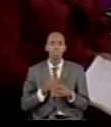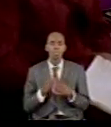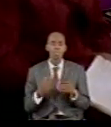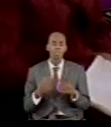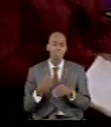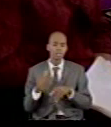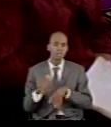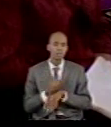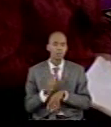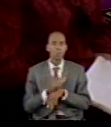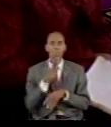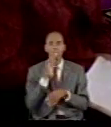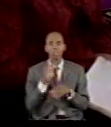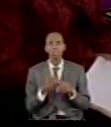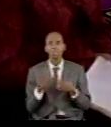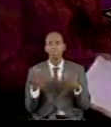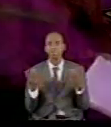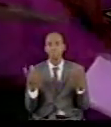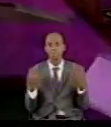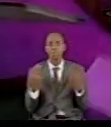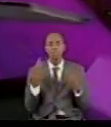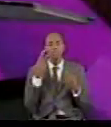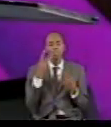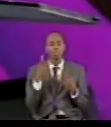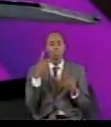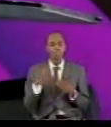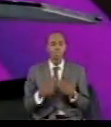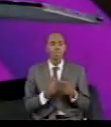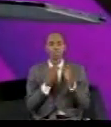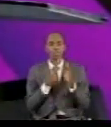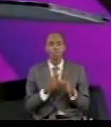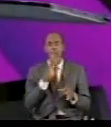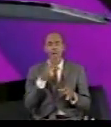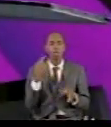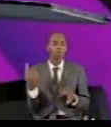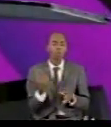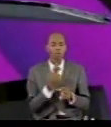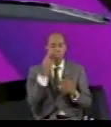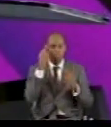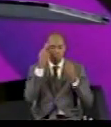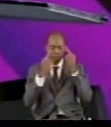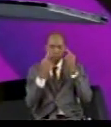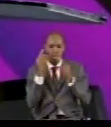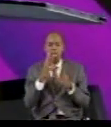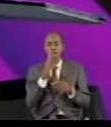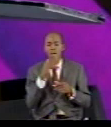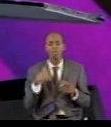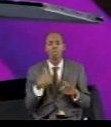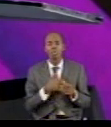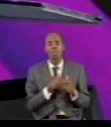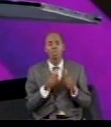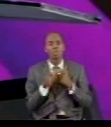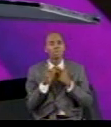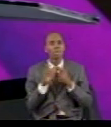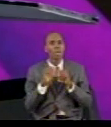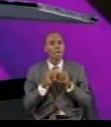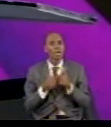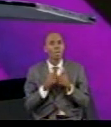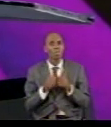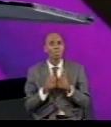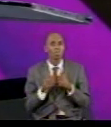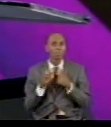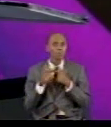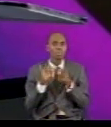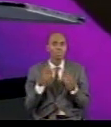The apostle Paul was always concerned. How are we running? Are we running in vain? Are we laboring in